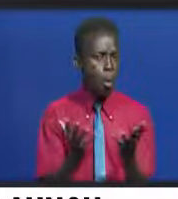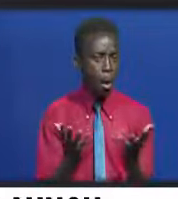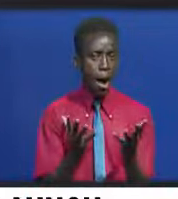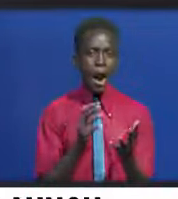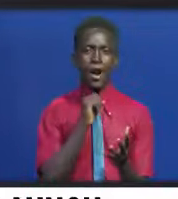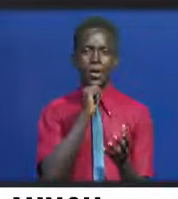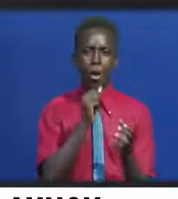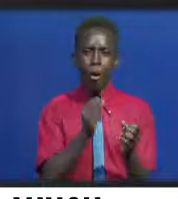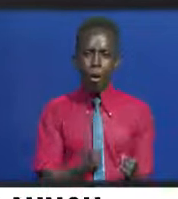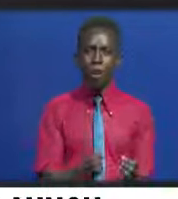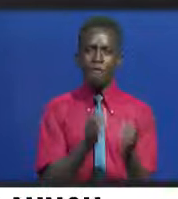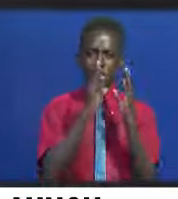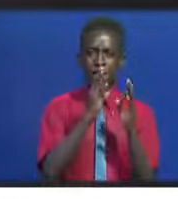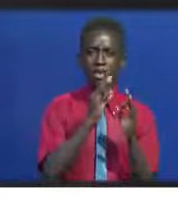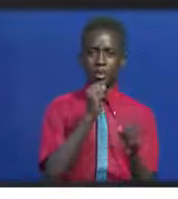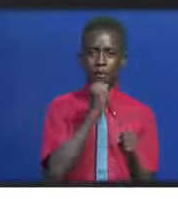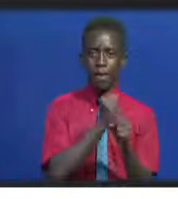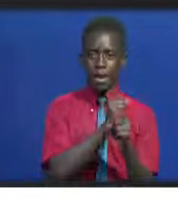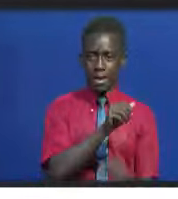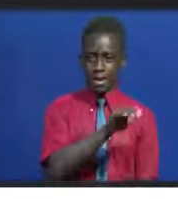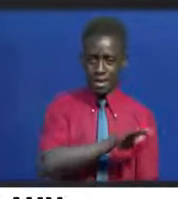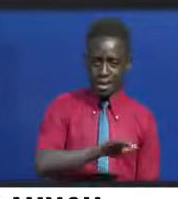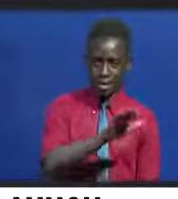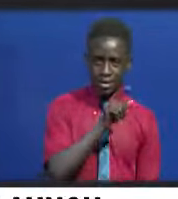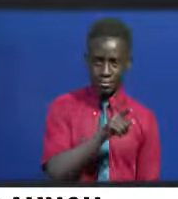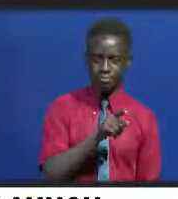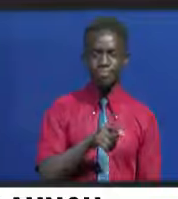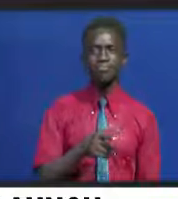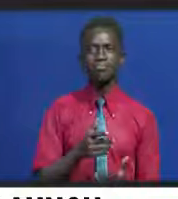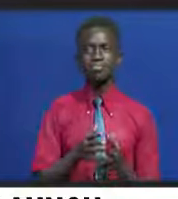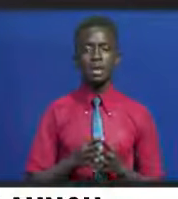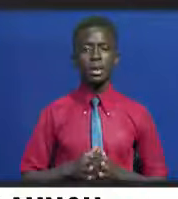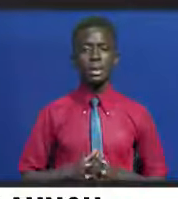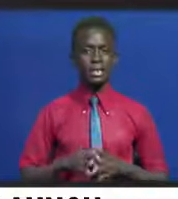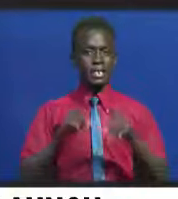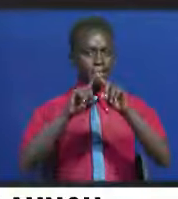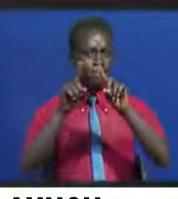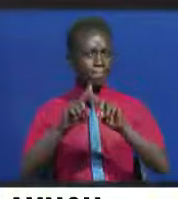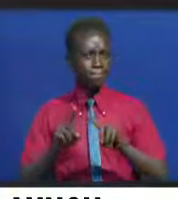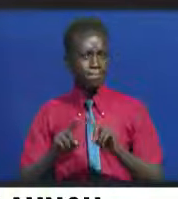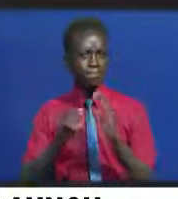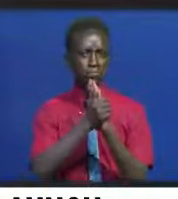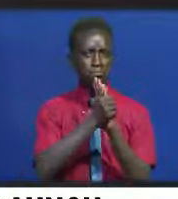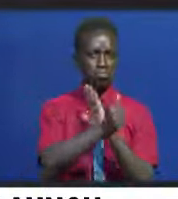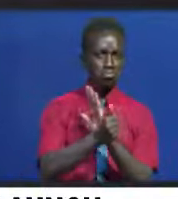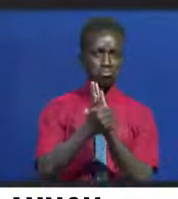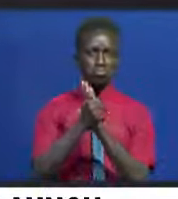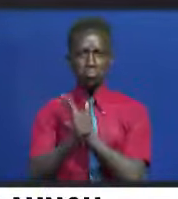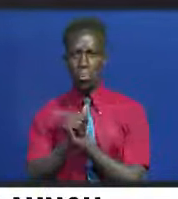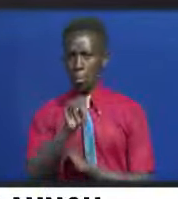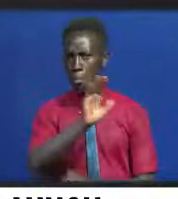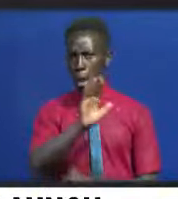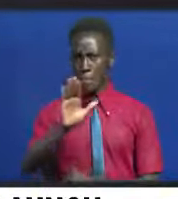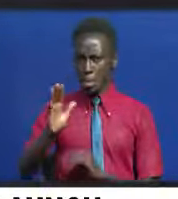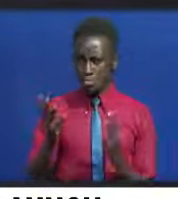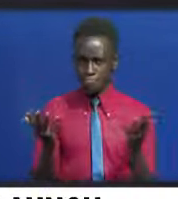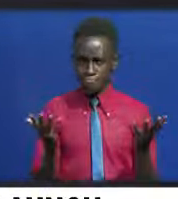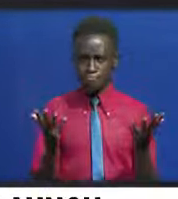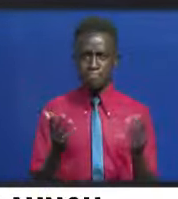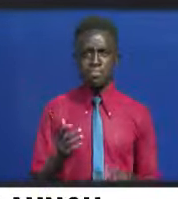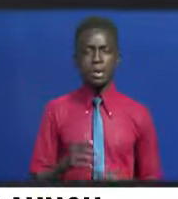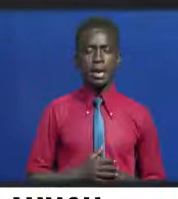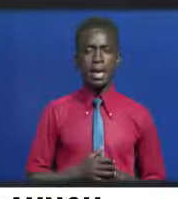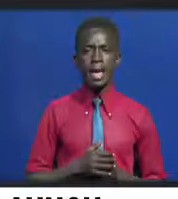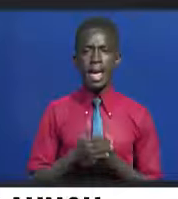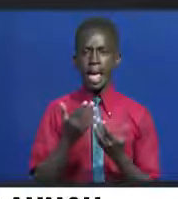includes self-employment and casual labor. Despite their skills and expertise, the wheels to facilitate